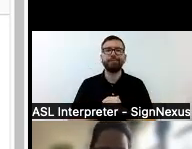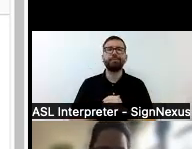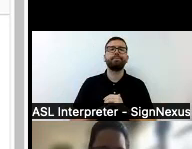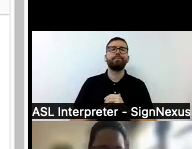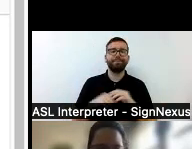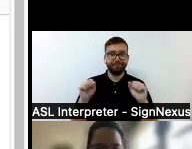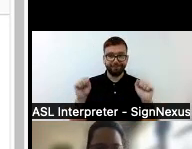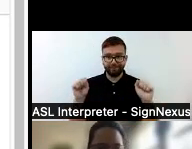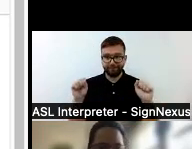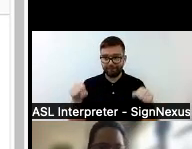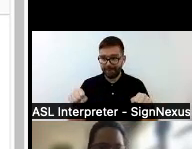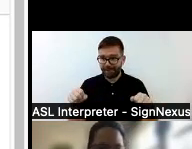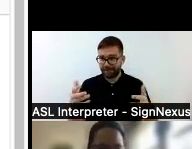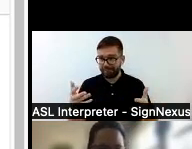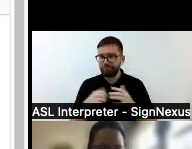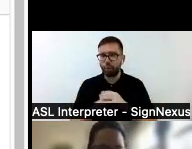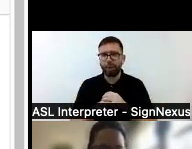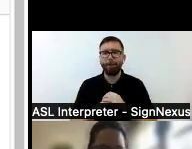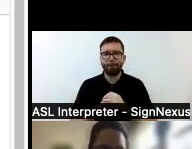Yes. Okay.